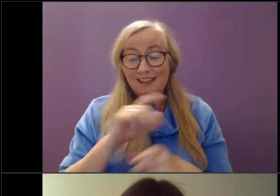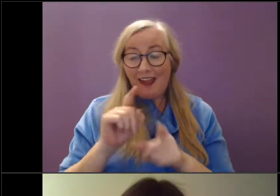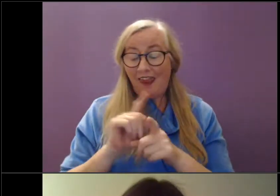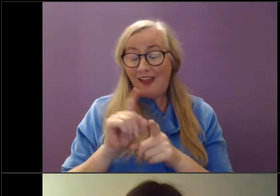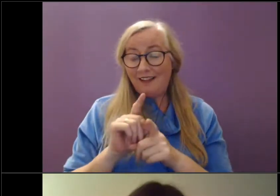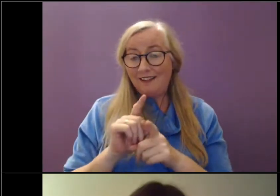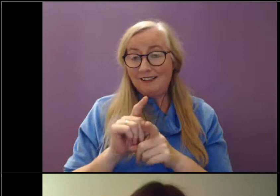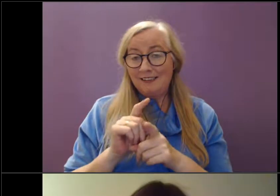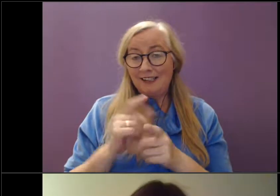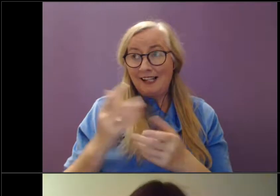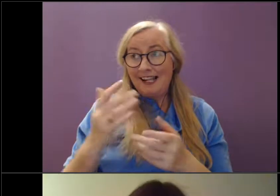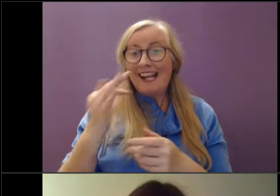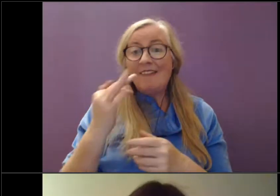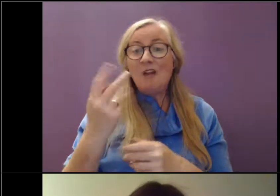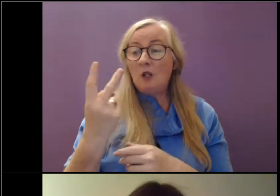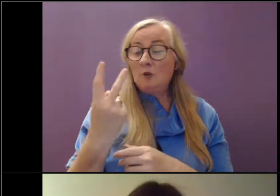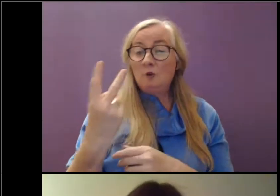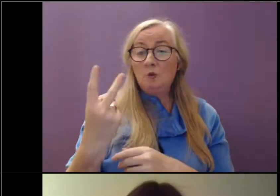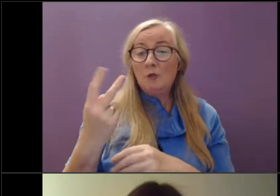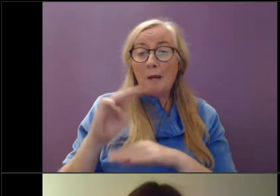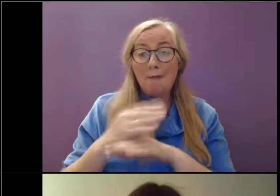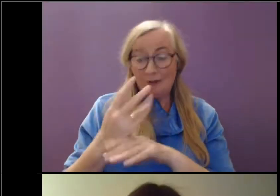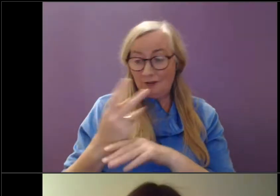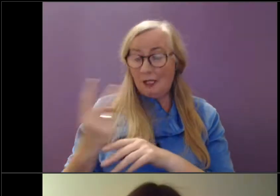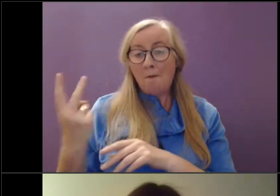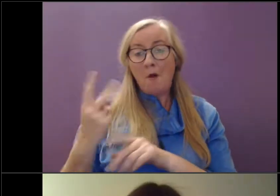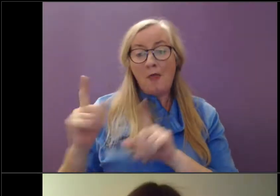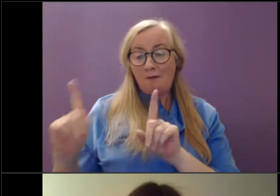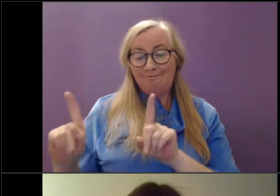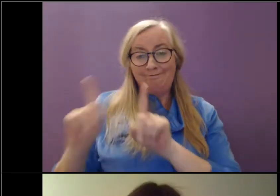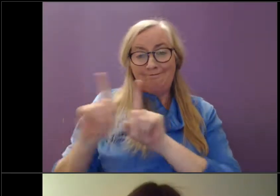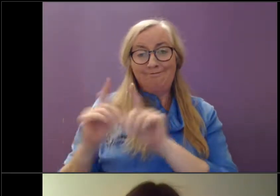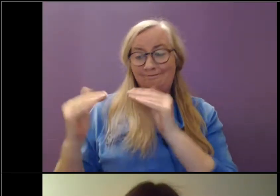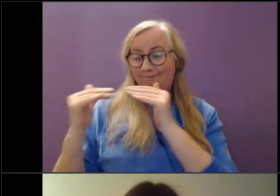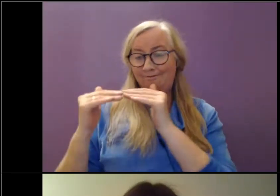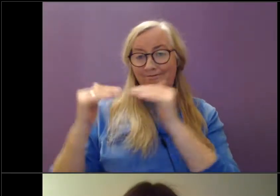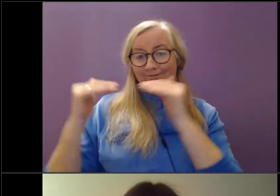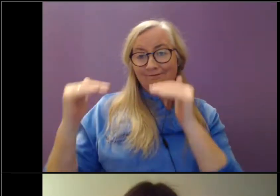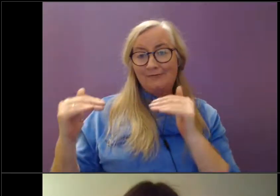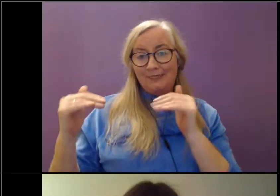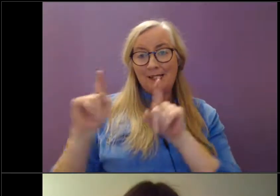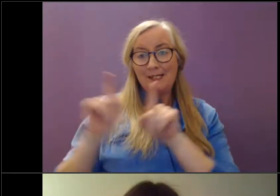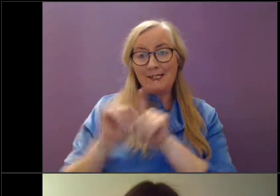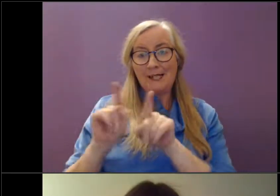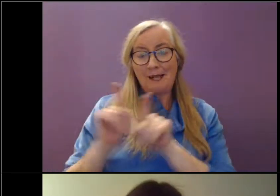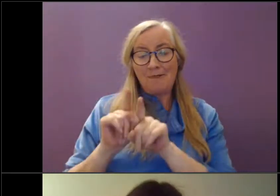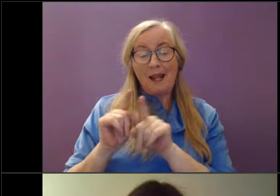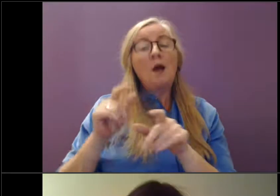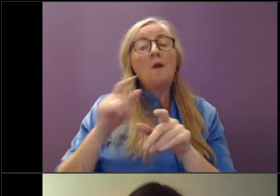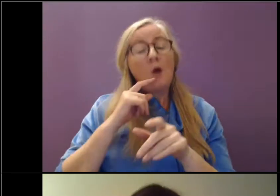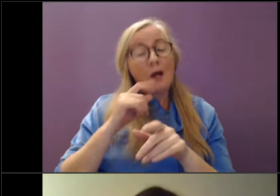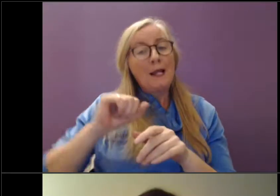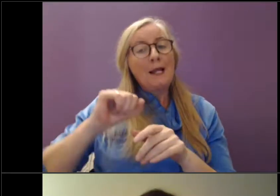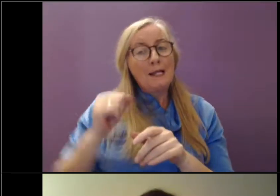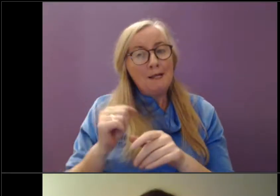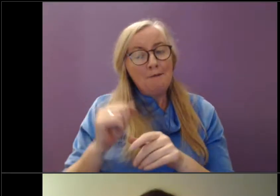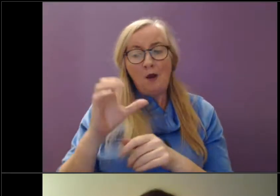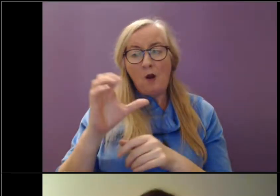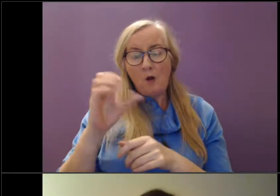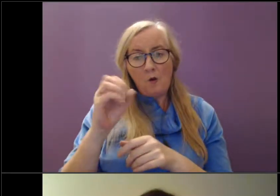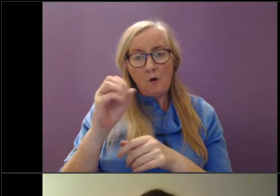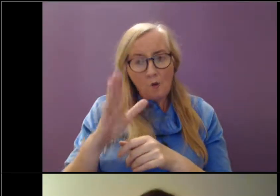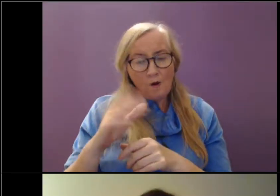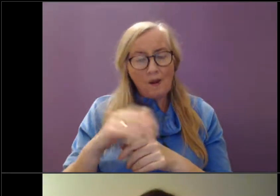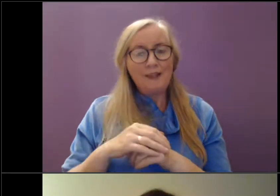two parents sort of having a united front and communicating and maintaining their own cool, and minding themselves and how they are